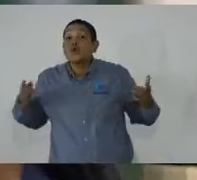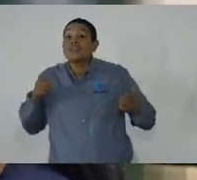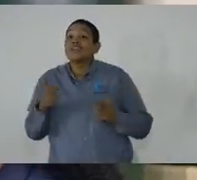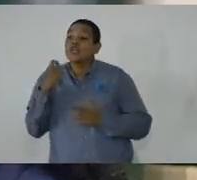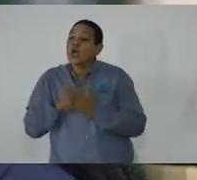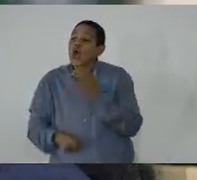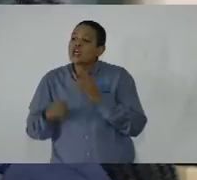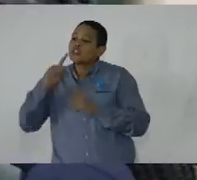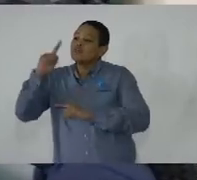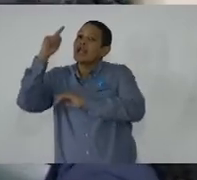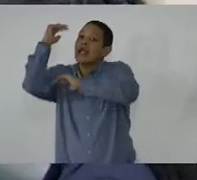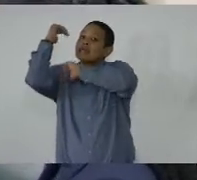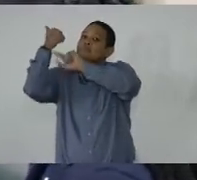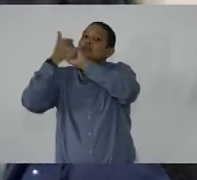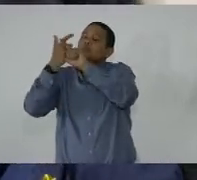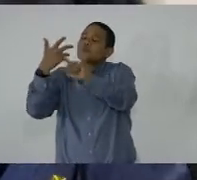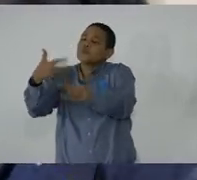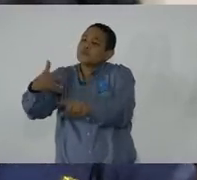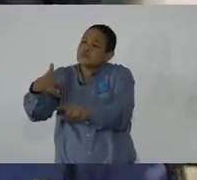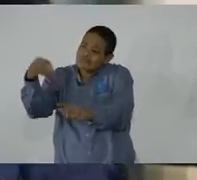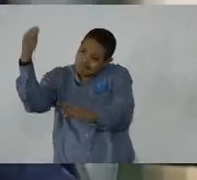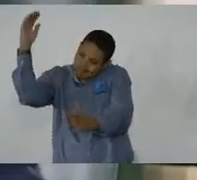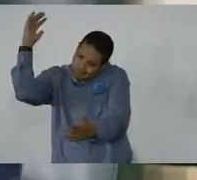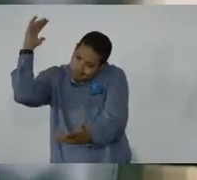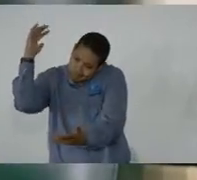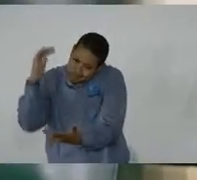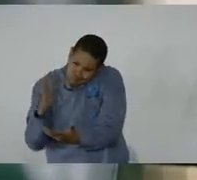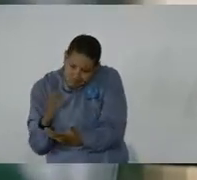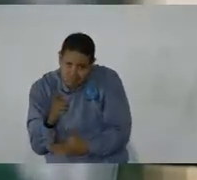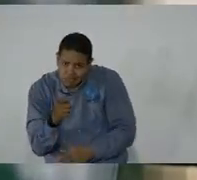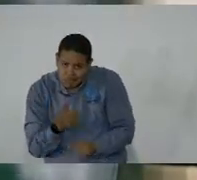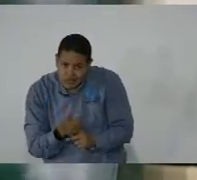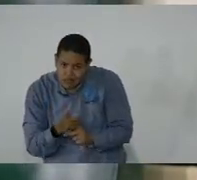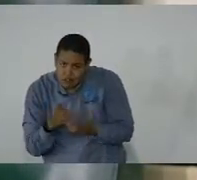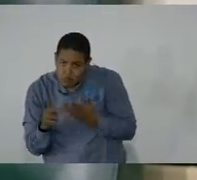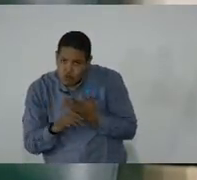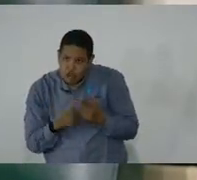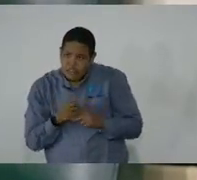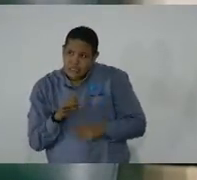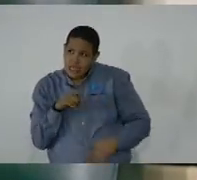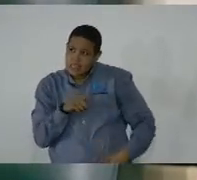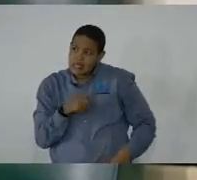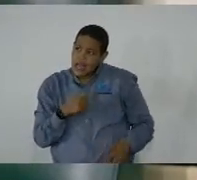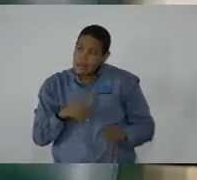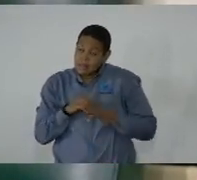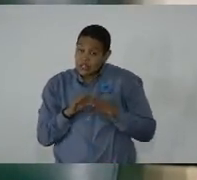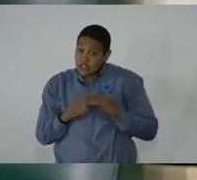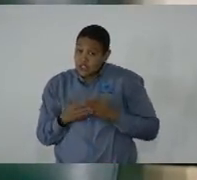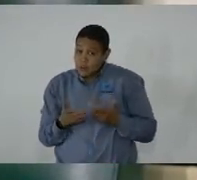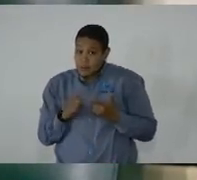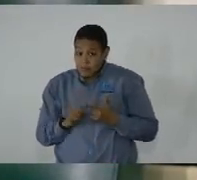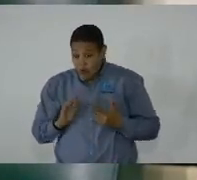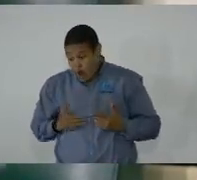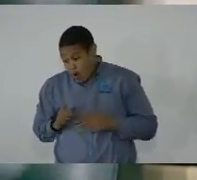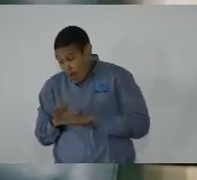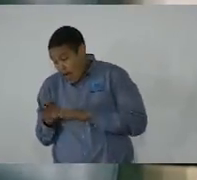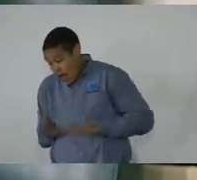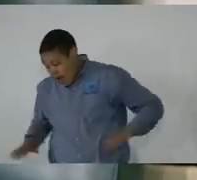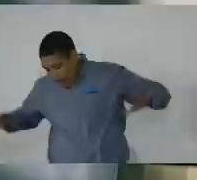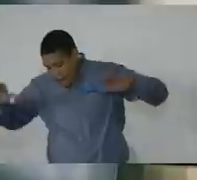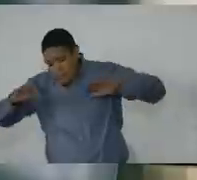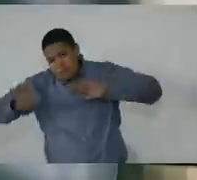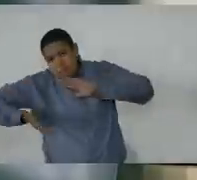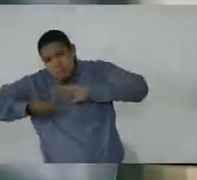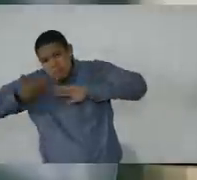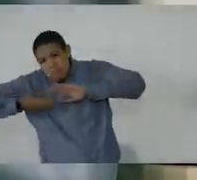is expected to significantly go down once projects like that in Jamaica and in our region get